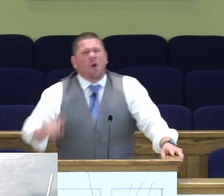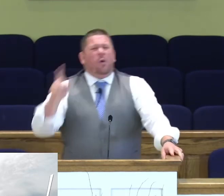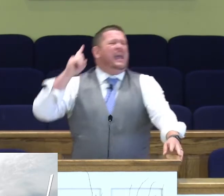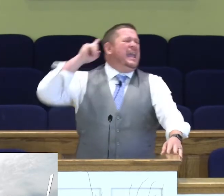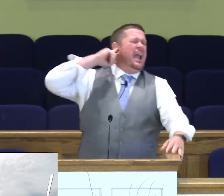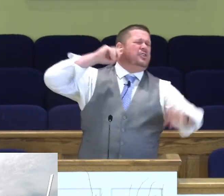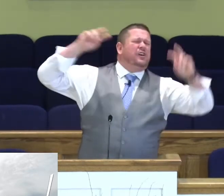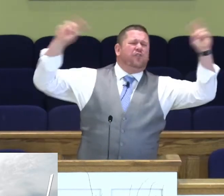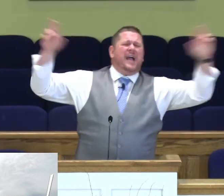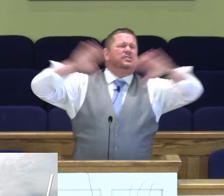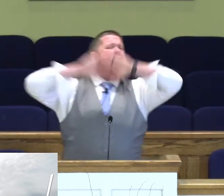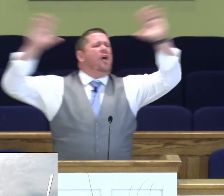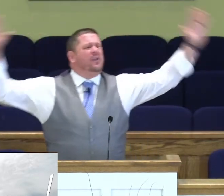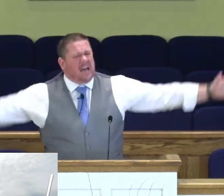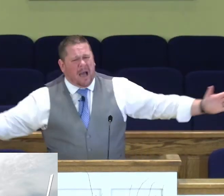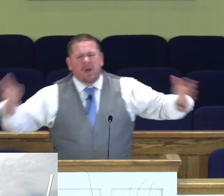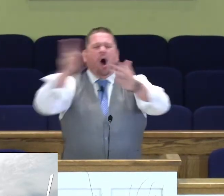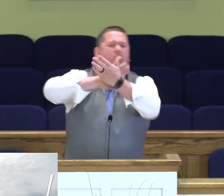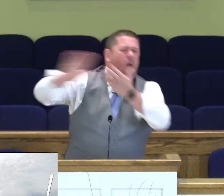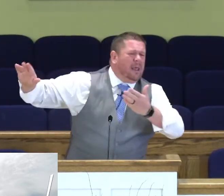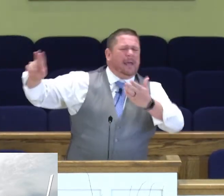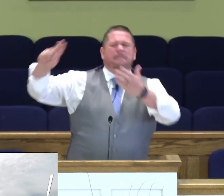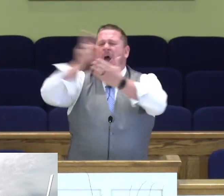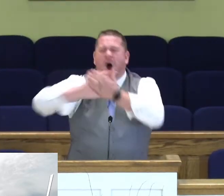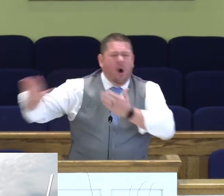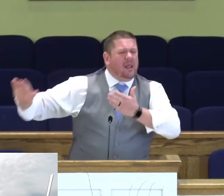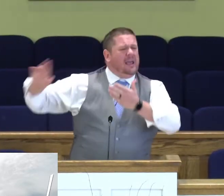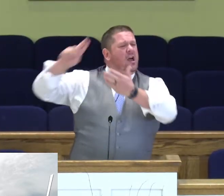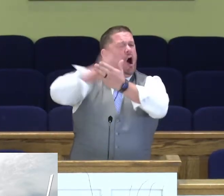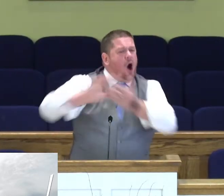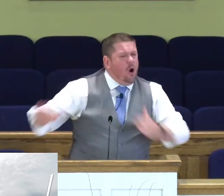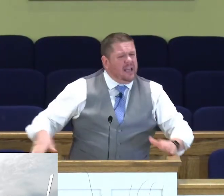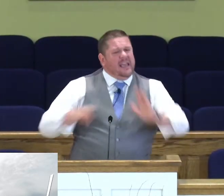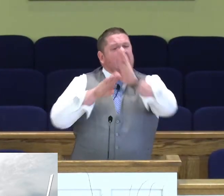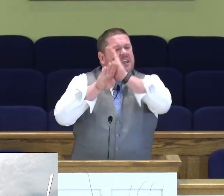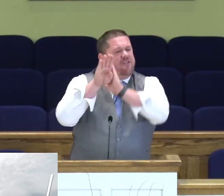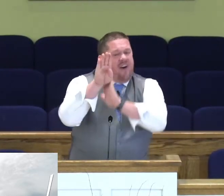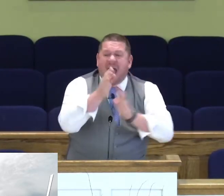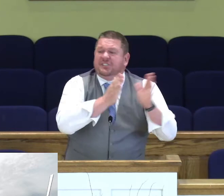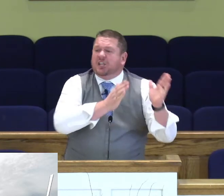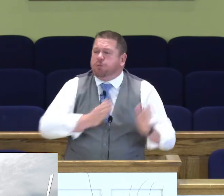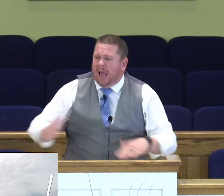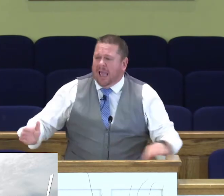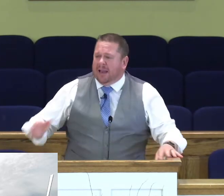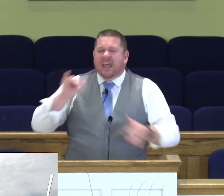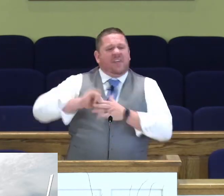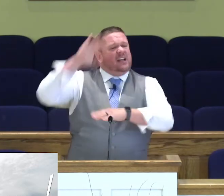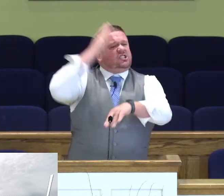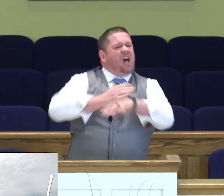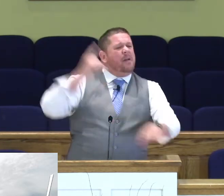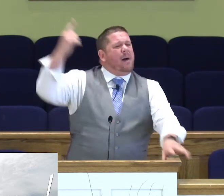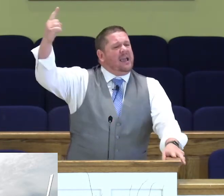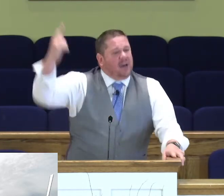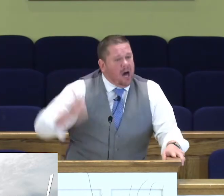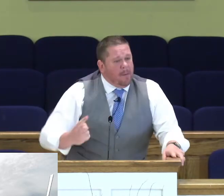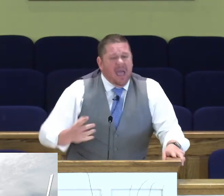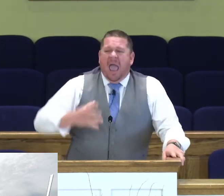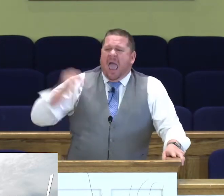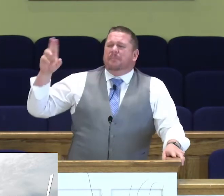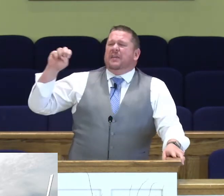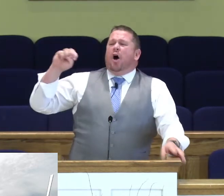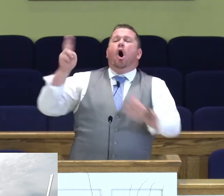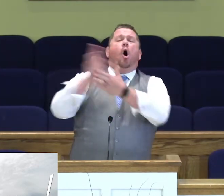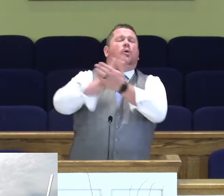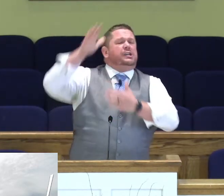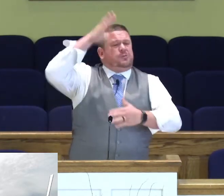God, where He hears the phrase all the time, holy, holy, holy, devised a plan that His Son might come